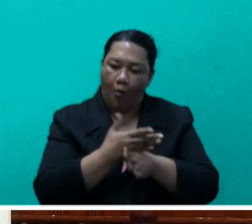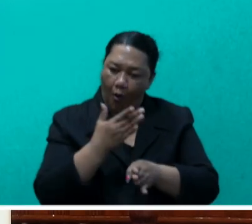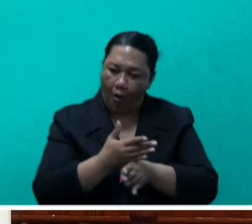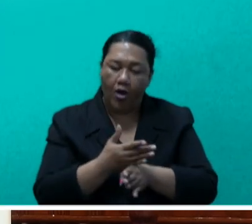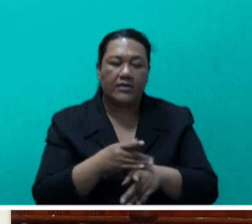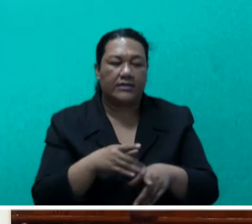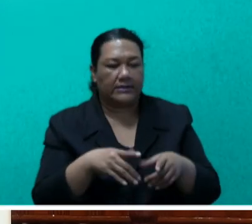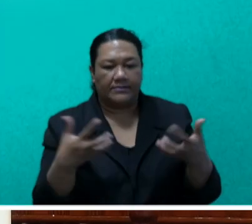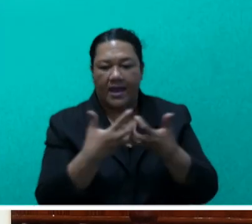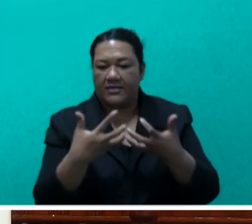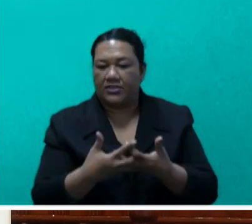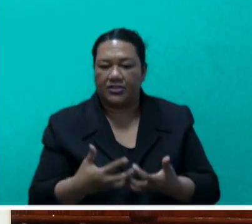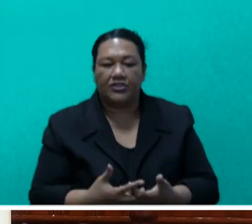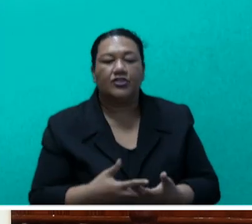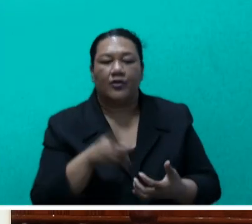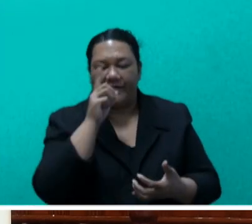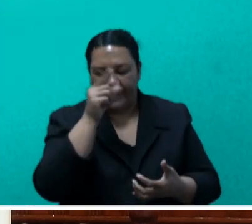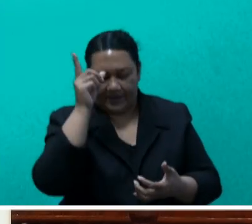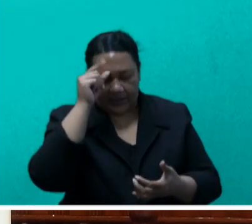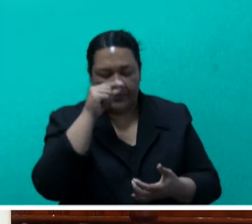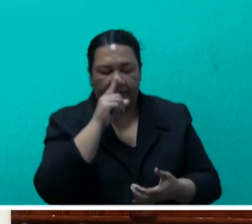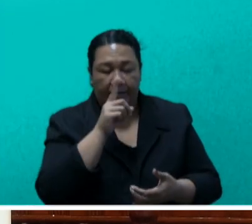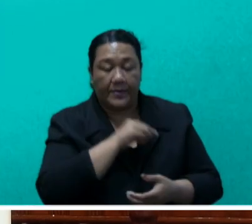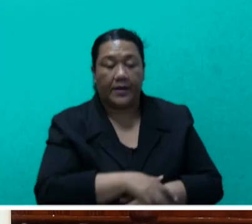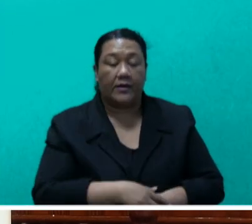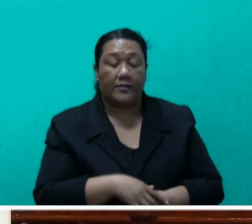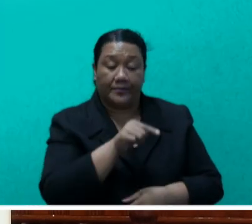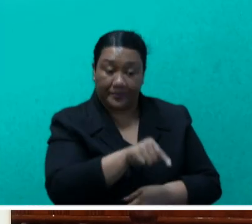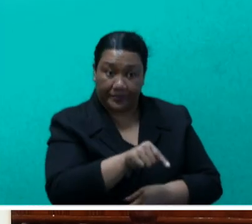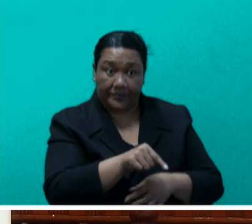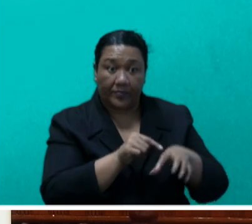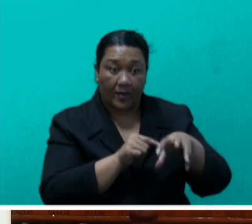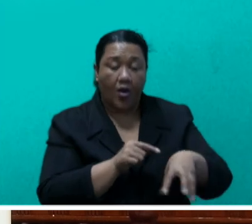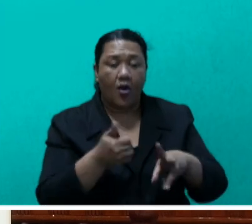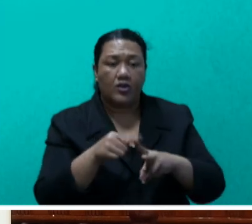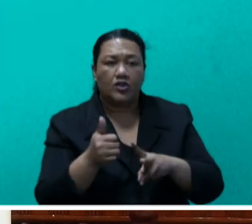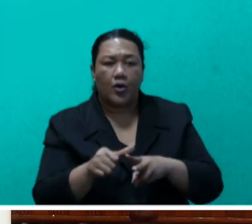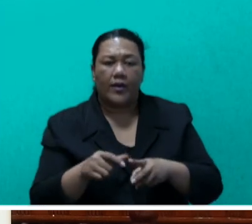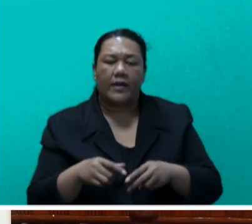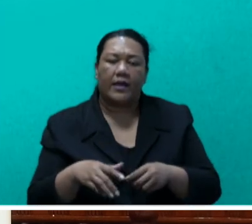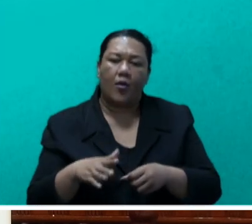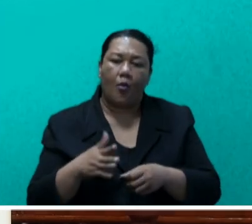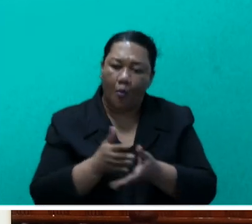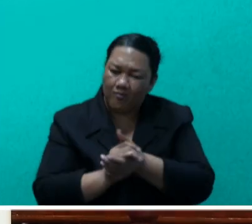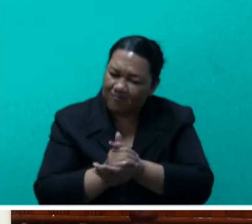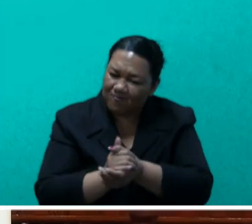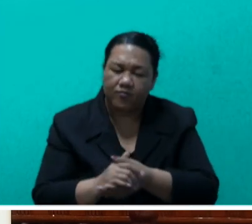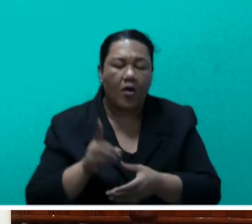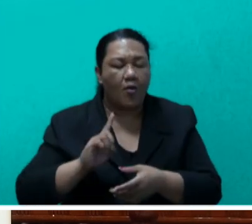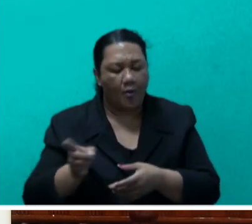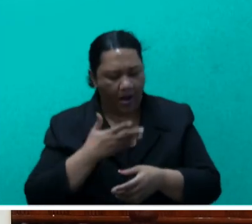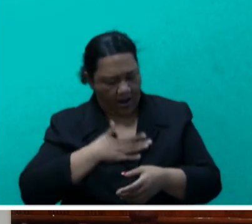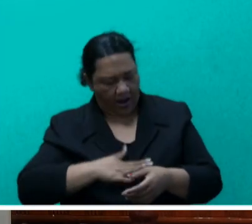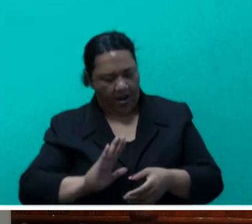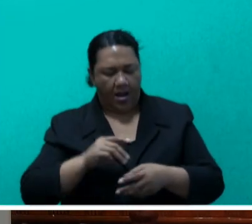Fiji Museum is looking also at having a sustainable funding source to complement